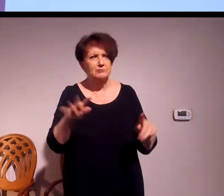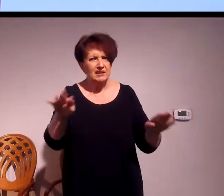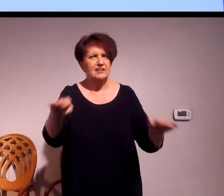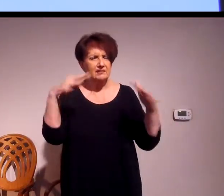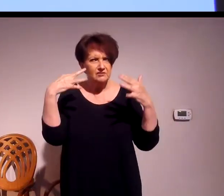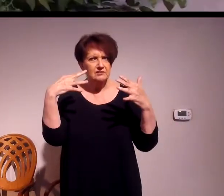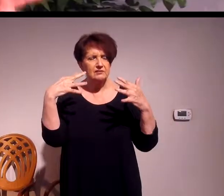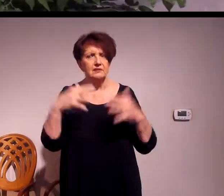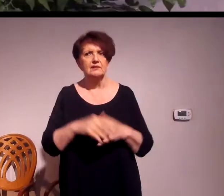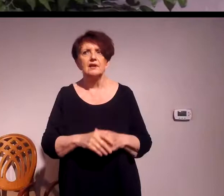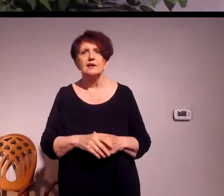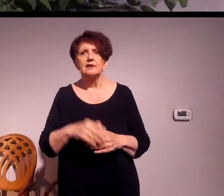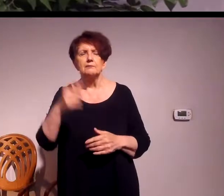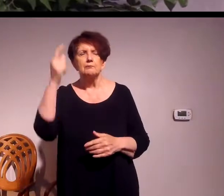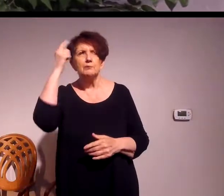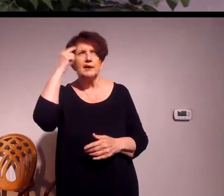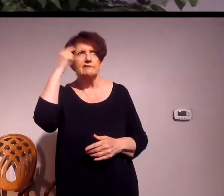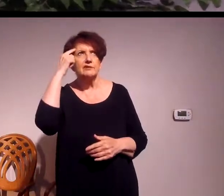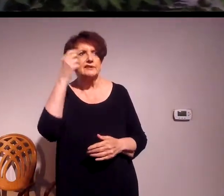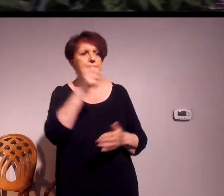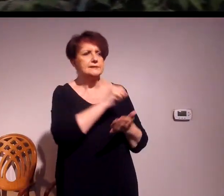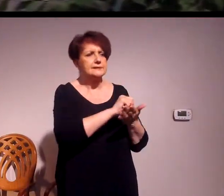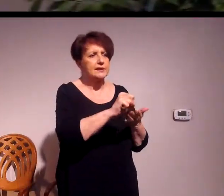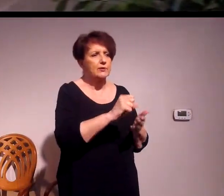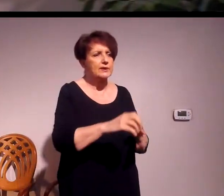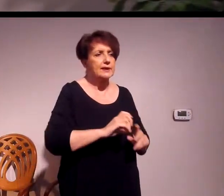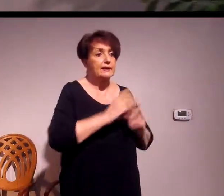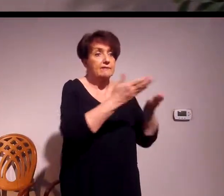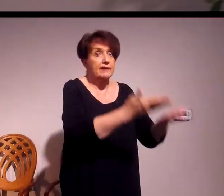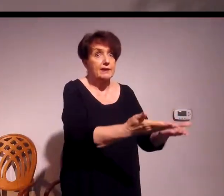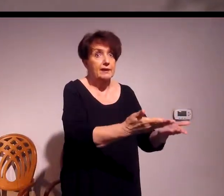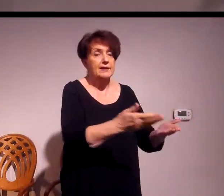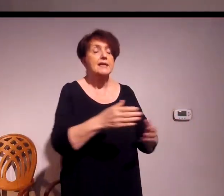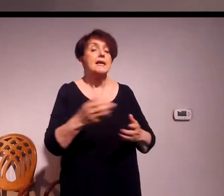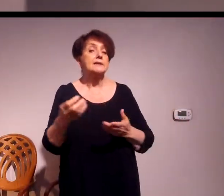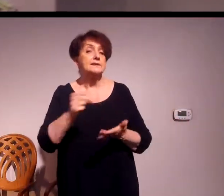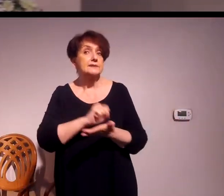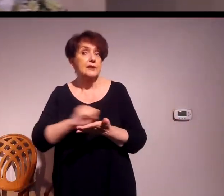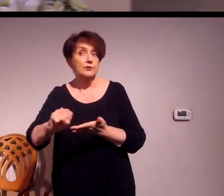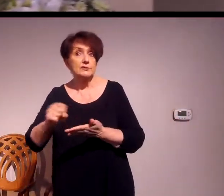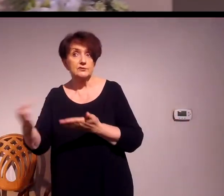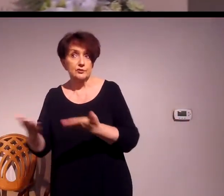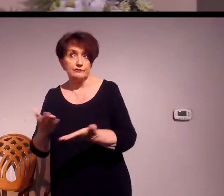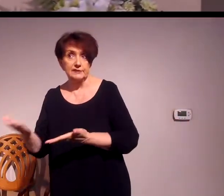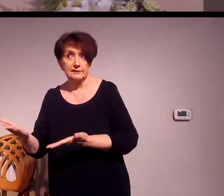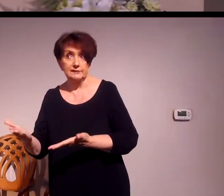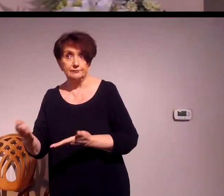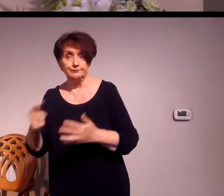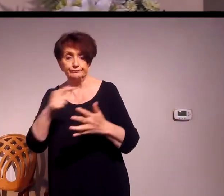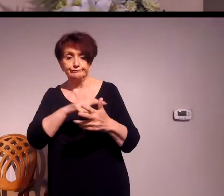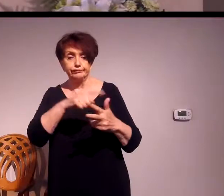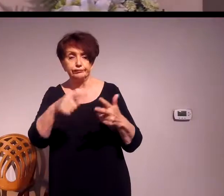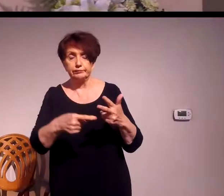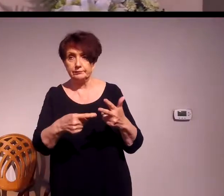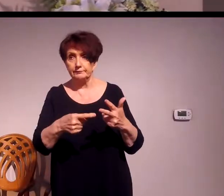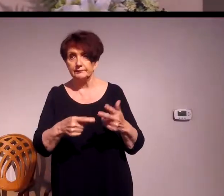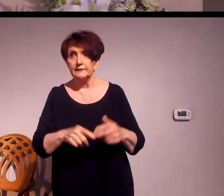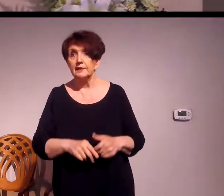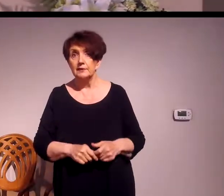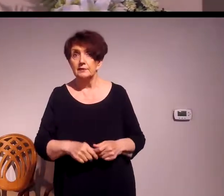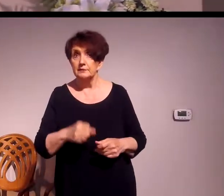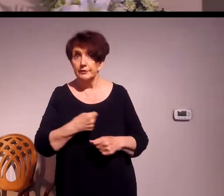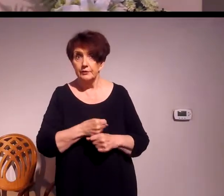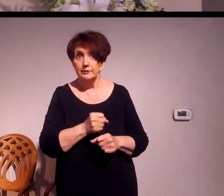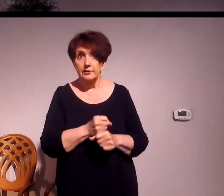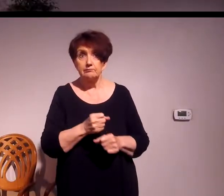mindfulness, sacred giving, and sacred service, okay? And Michael, now, within those parameters, you go and make it happen, do